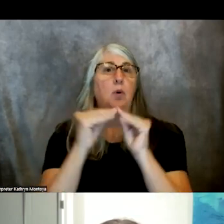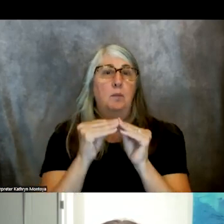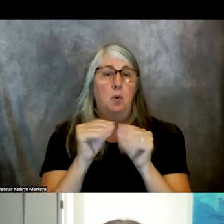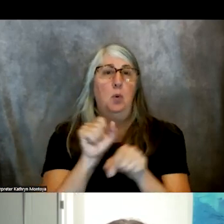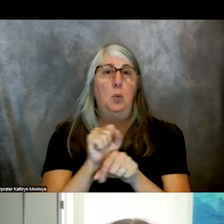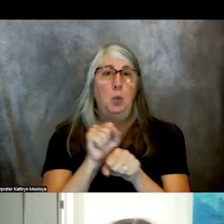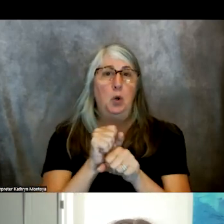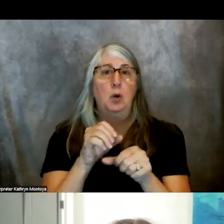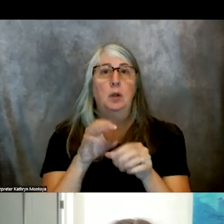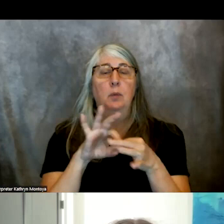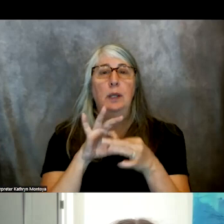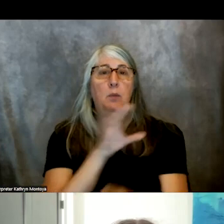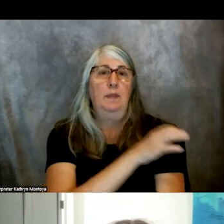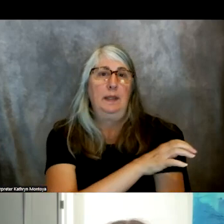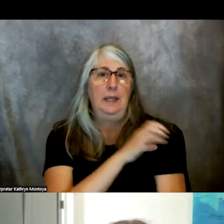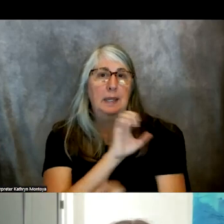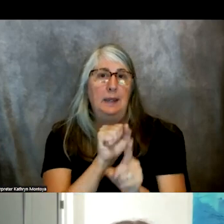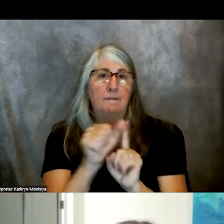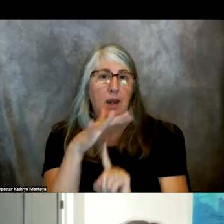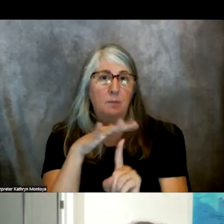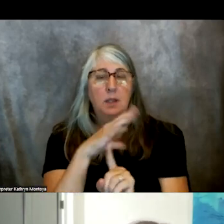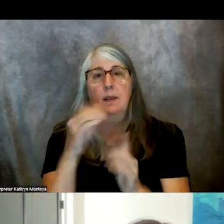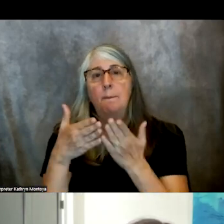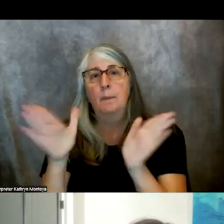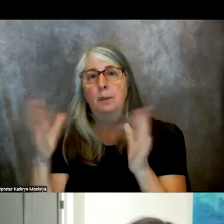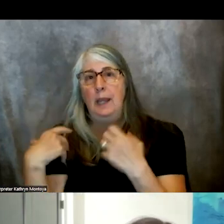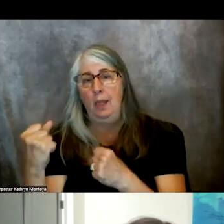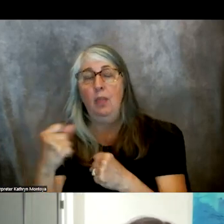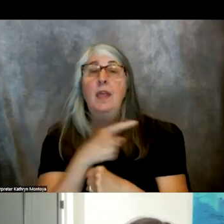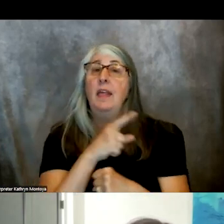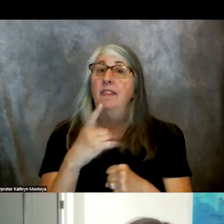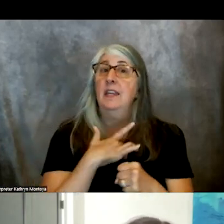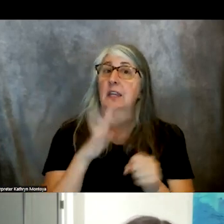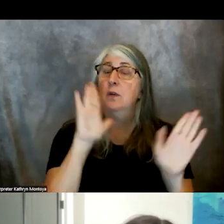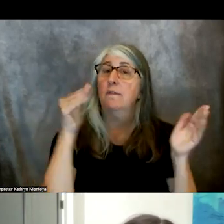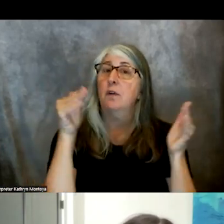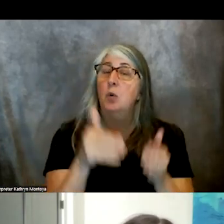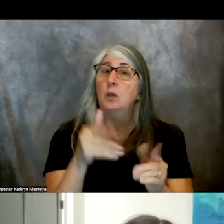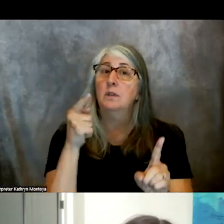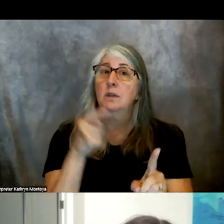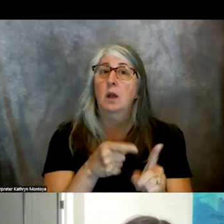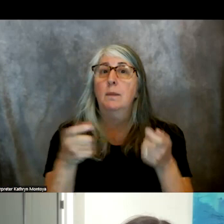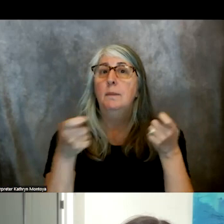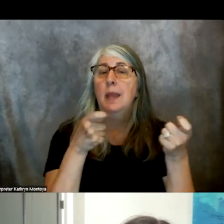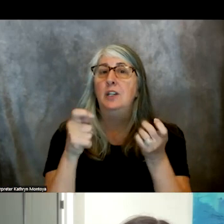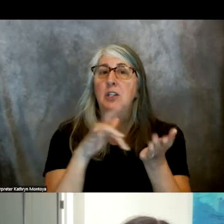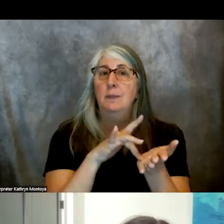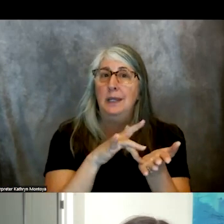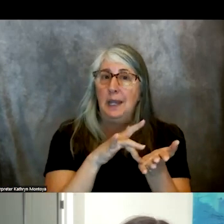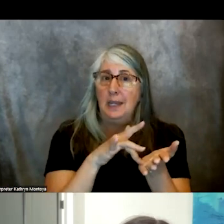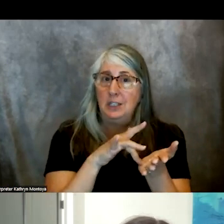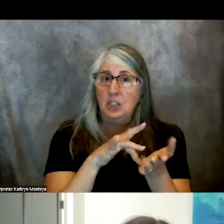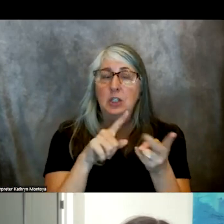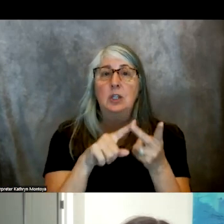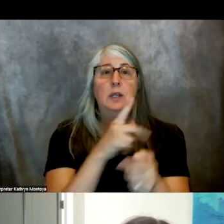in clinic environments or in public health, and they tend to focus on managing medication,